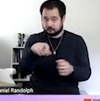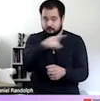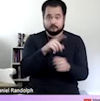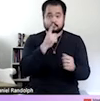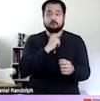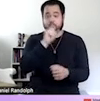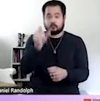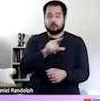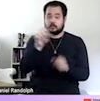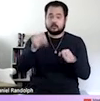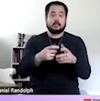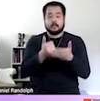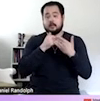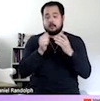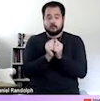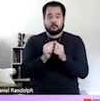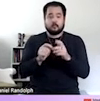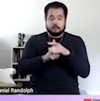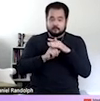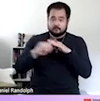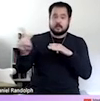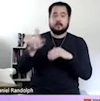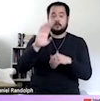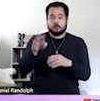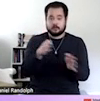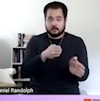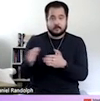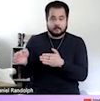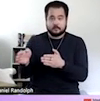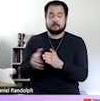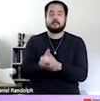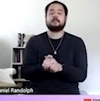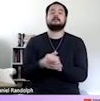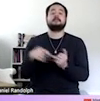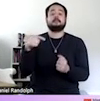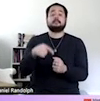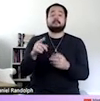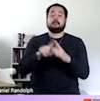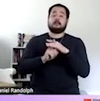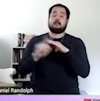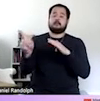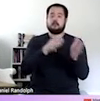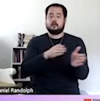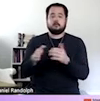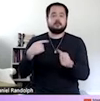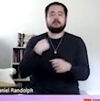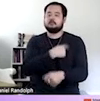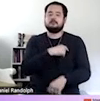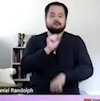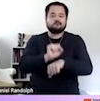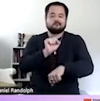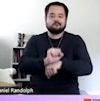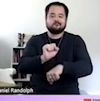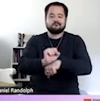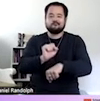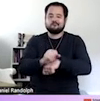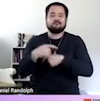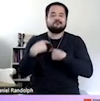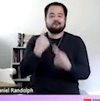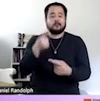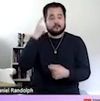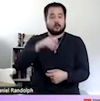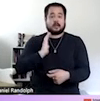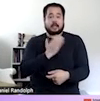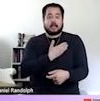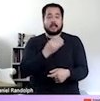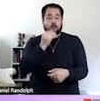possible. This evacuation planning is something that we've been trying to work on with some of our families as part of our home assessment project. But again, the Red